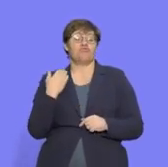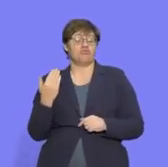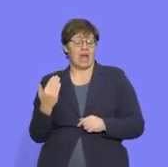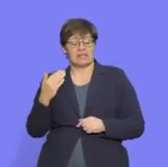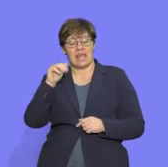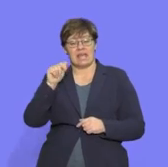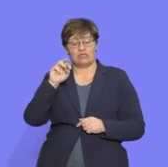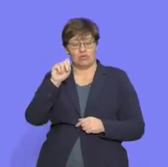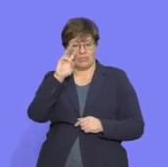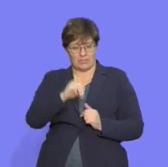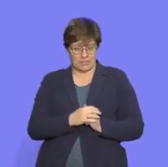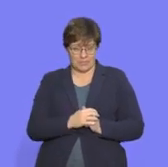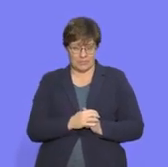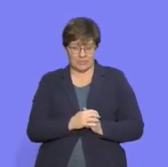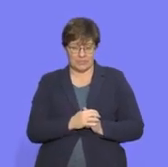draw this.